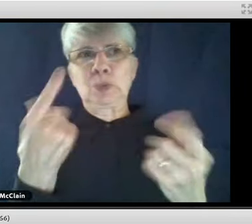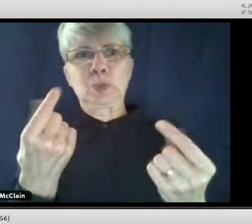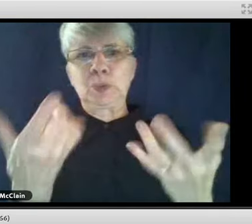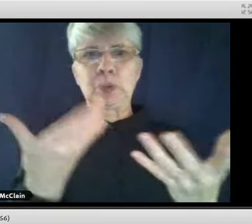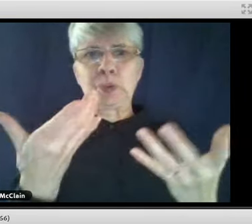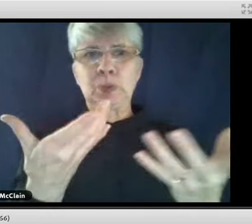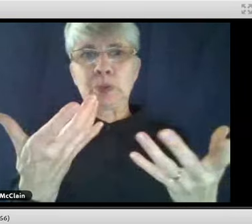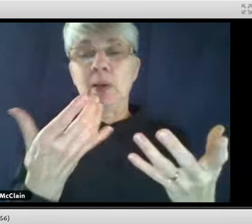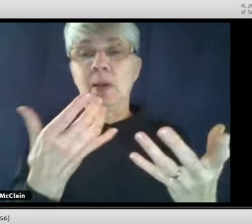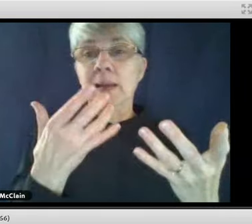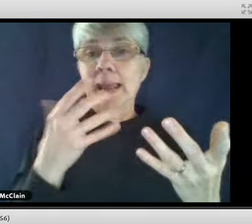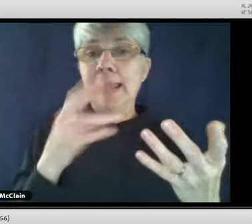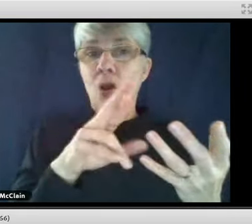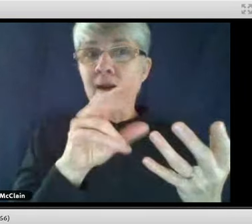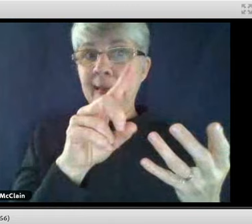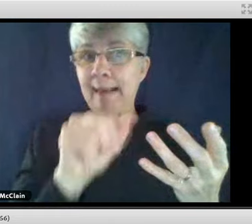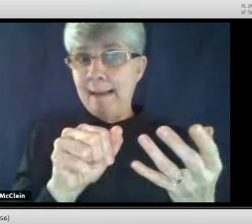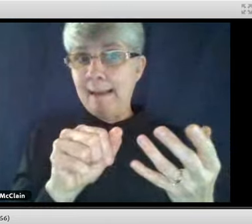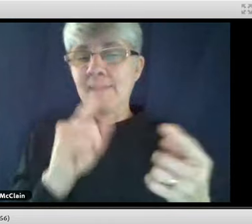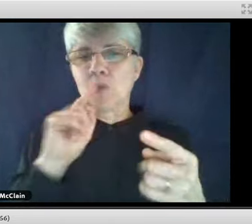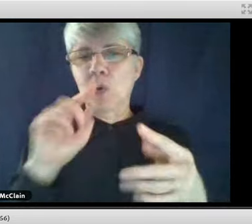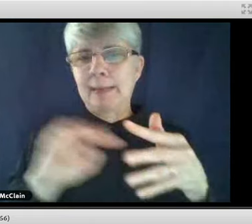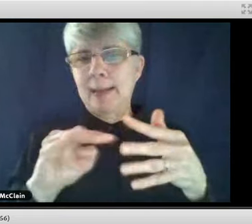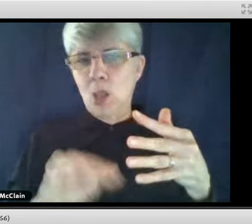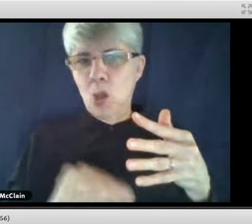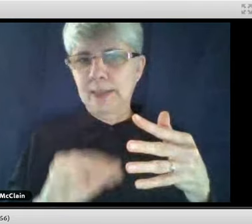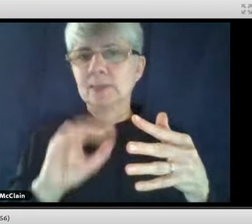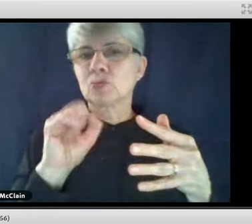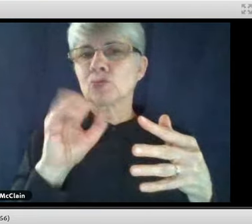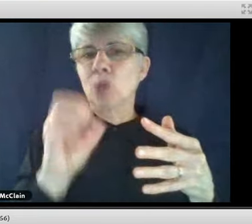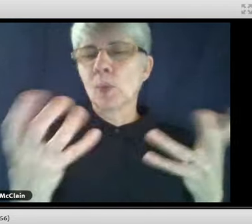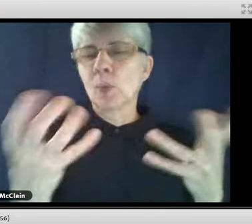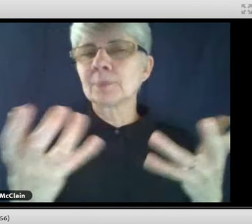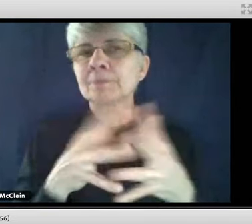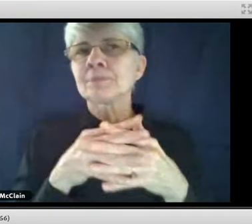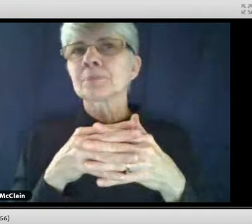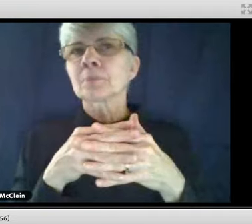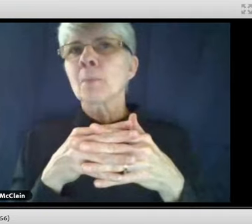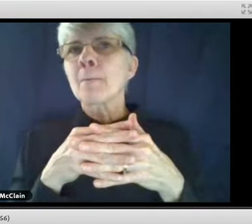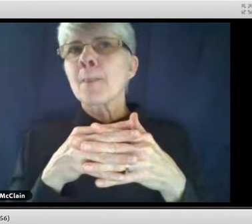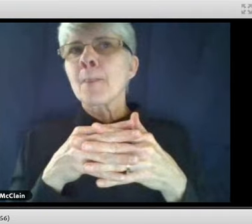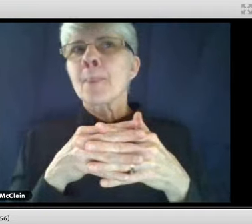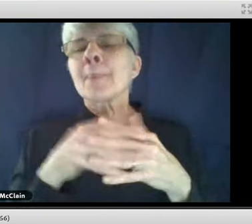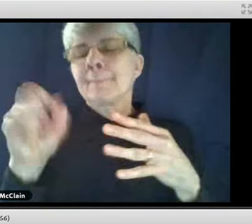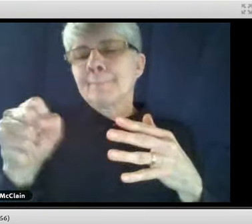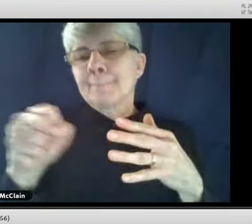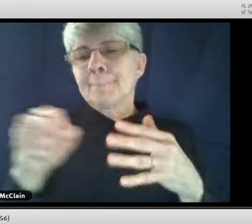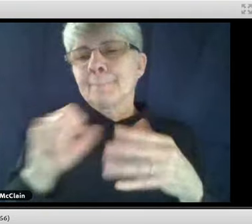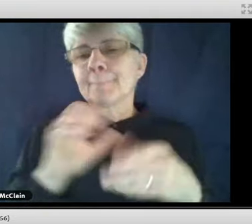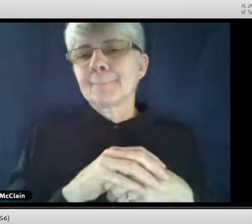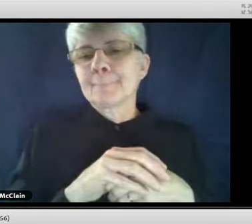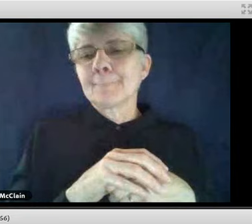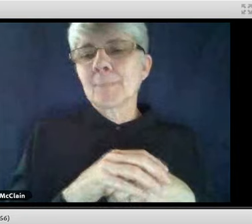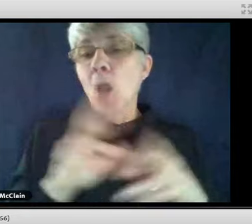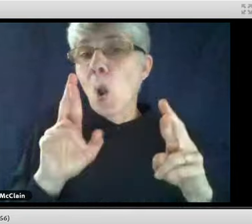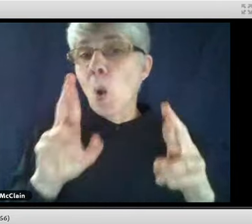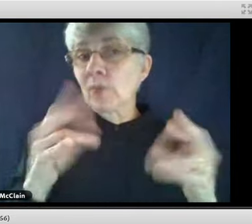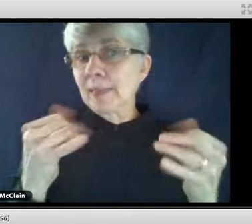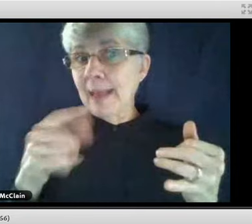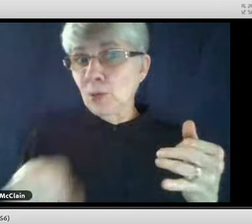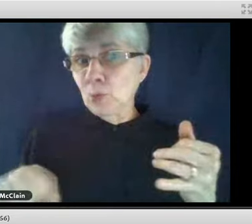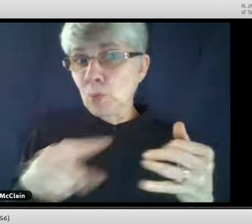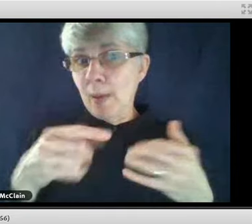in the RDA for cataloging. Okay, so yes, so there you go. So hopefully now you